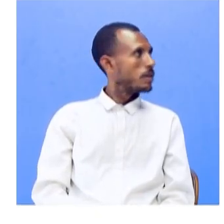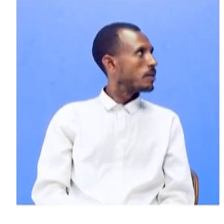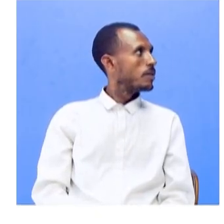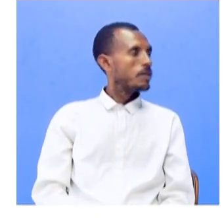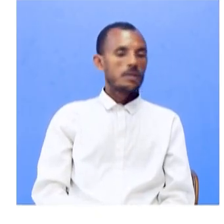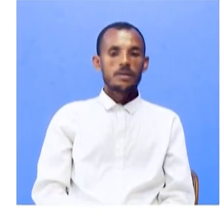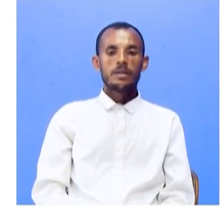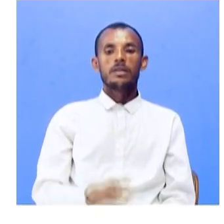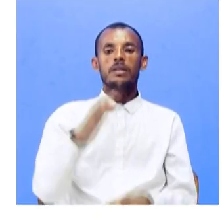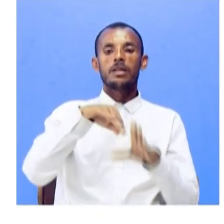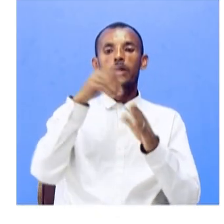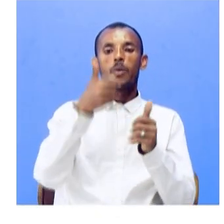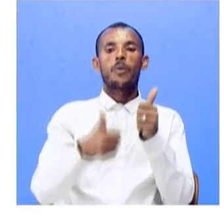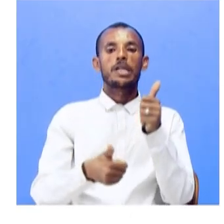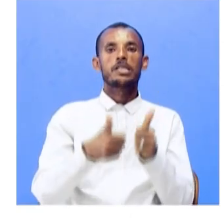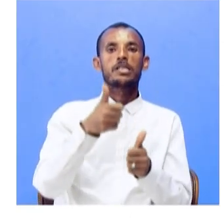in which